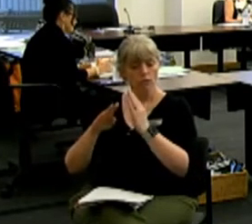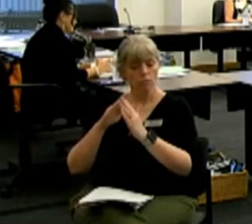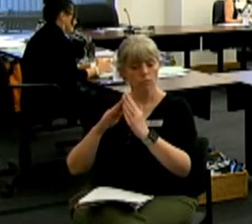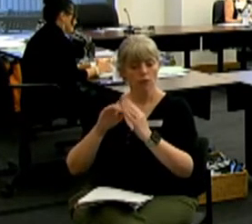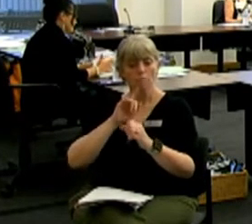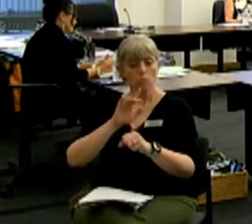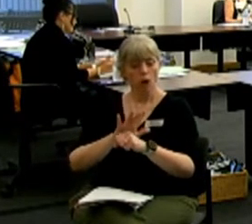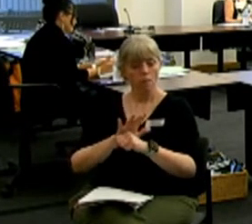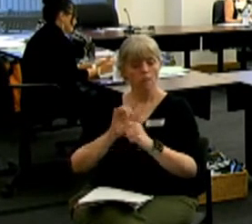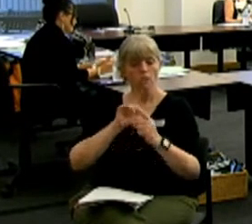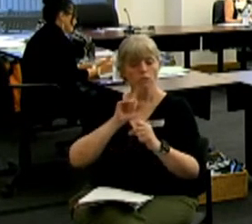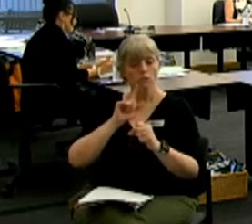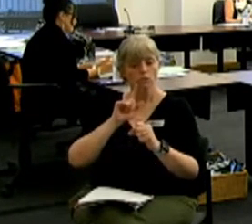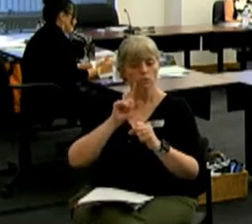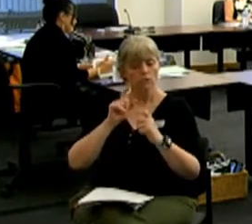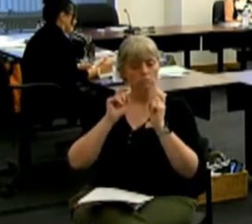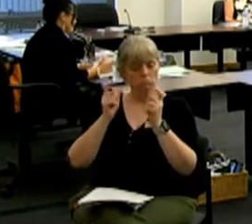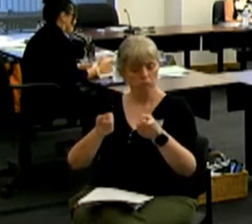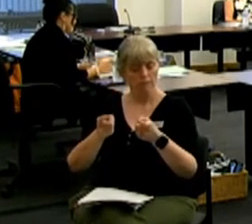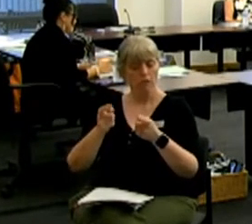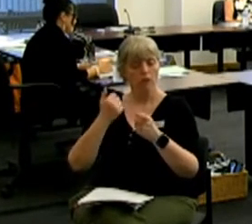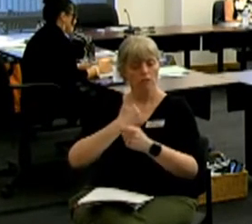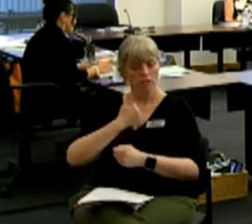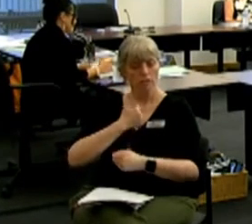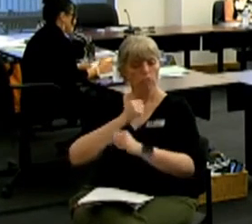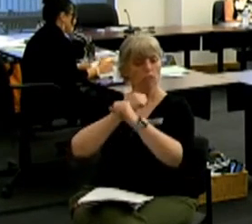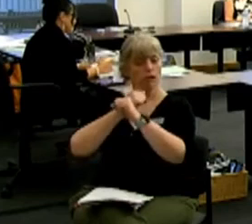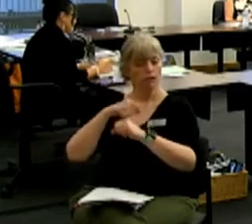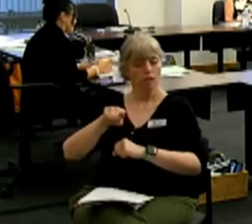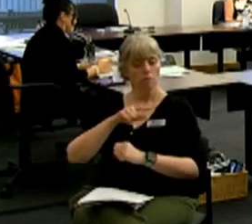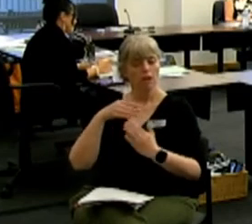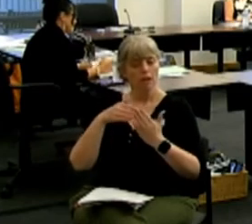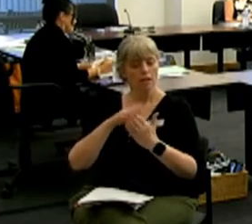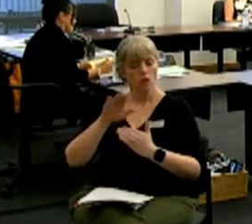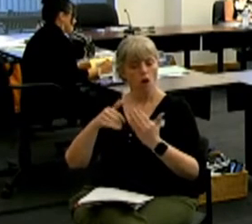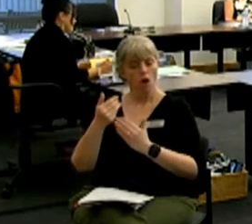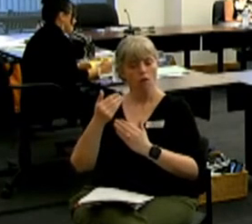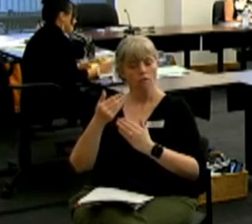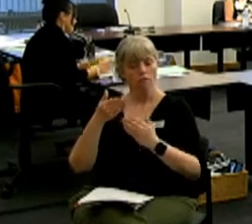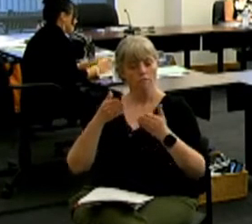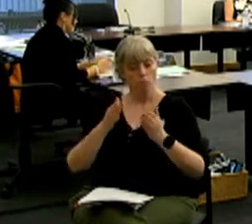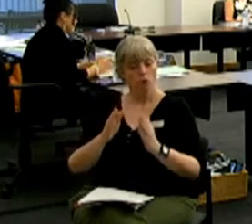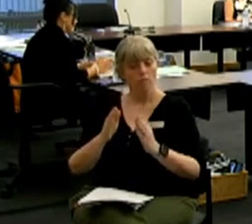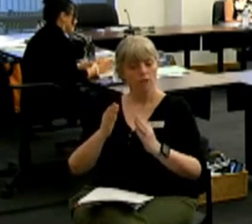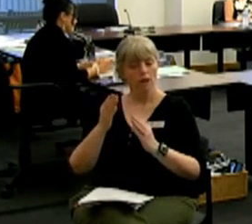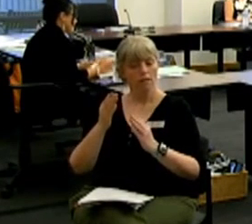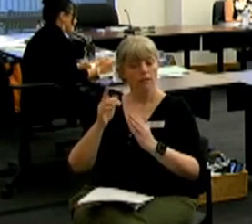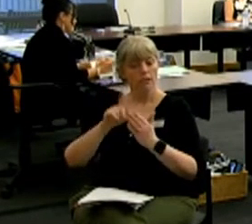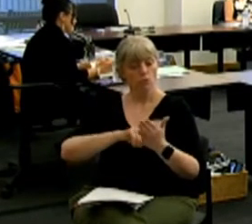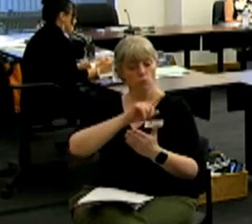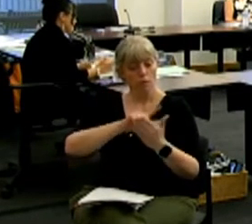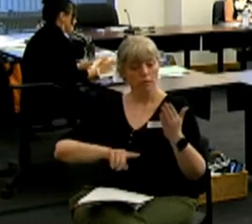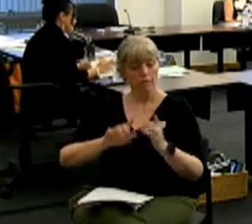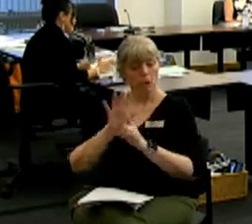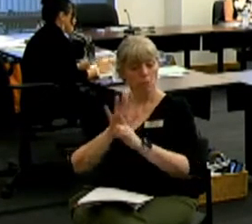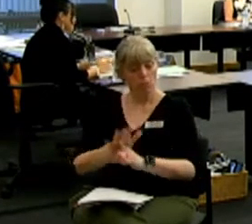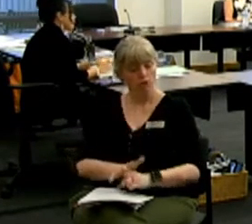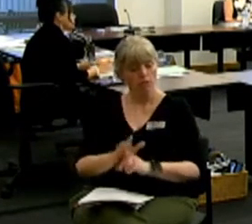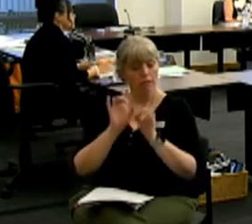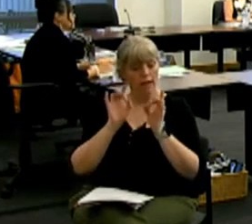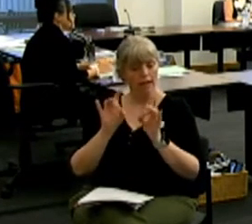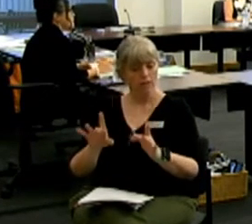and promise to dedicate ourselves to protecting them against all forms of discrimination, oppression, and